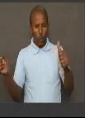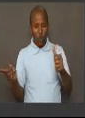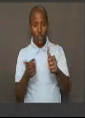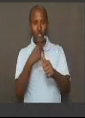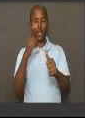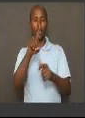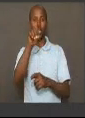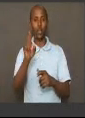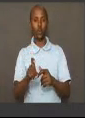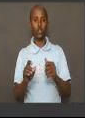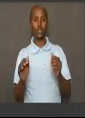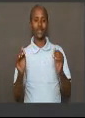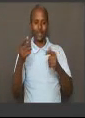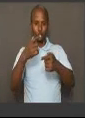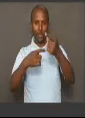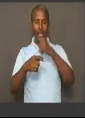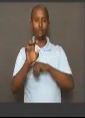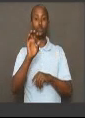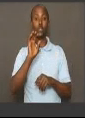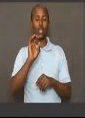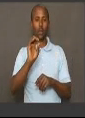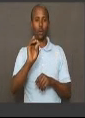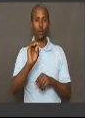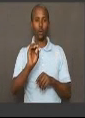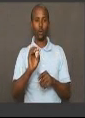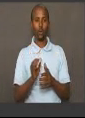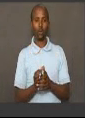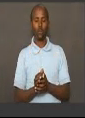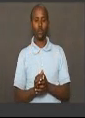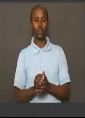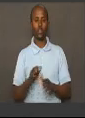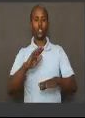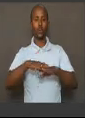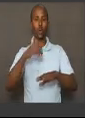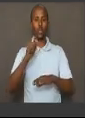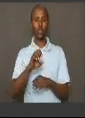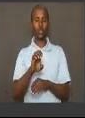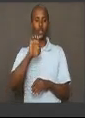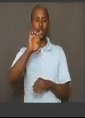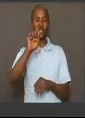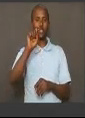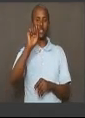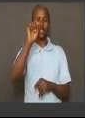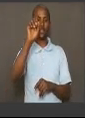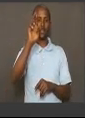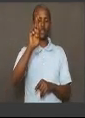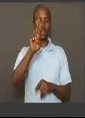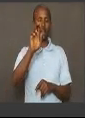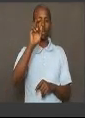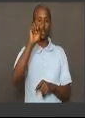original equation to become 0 is called an